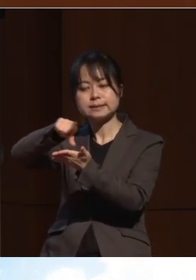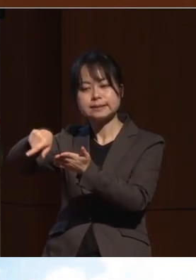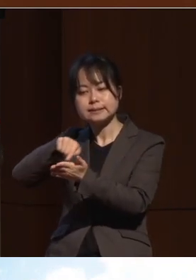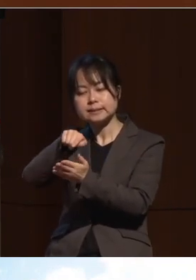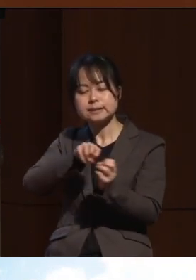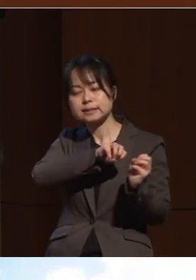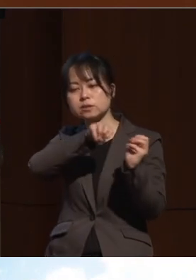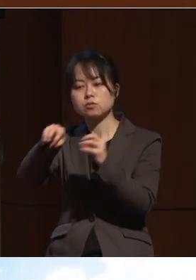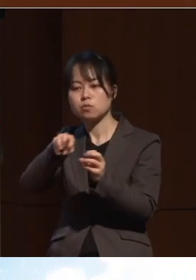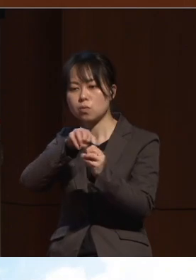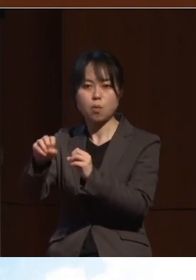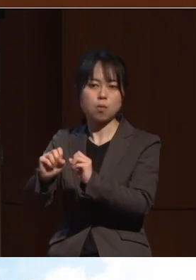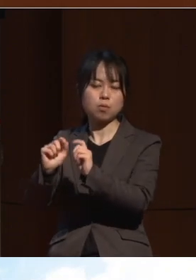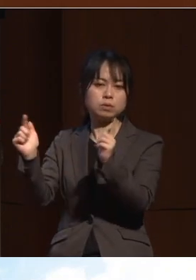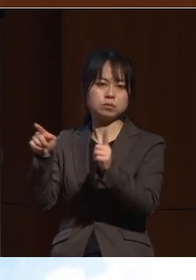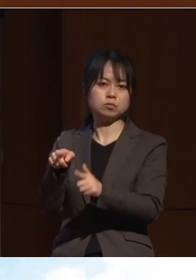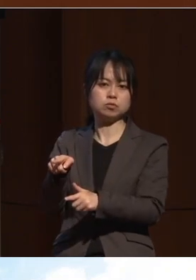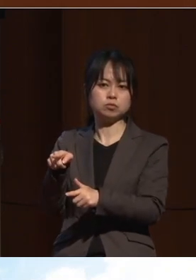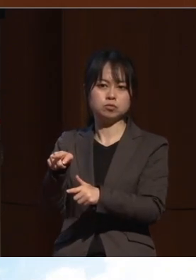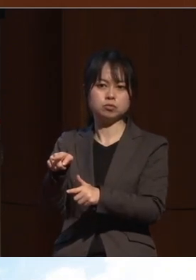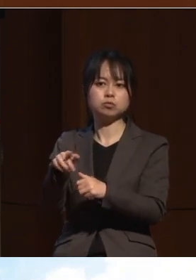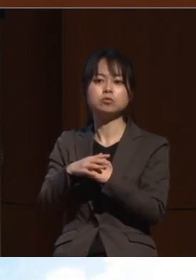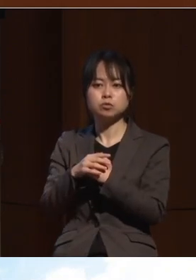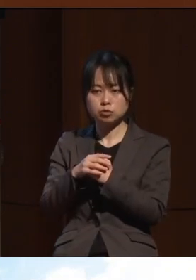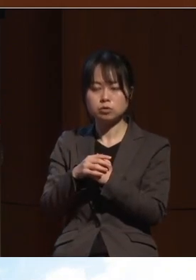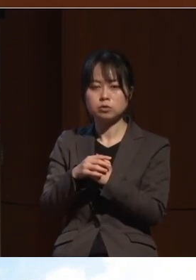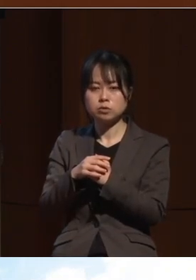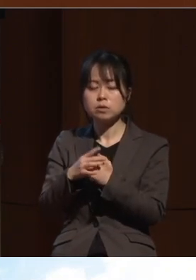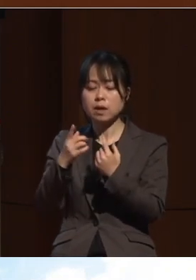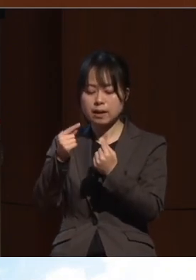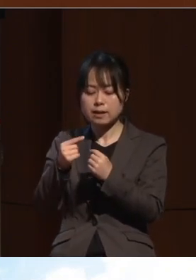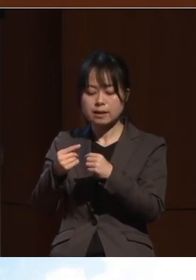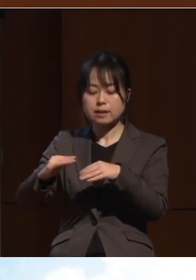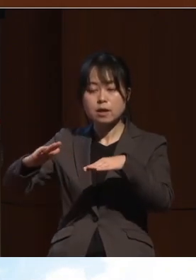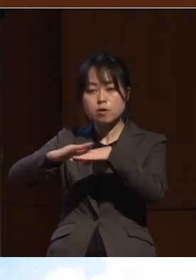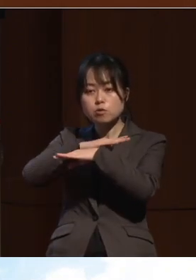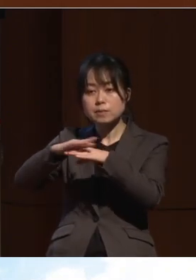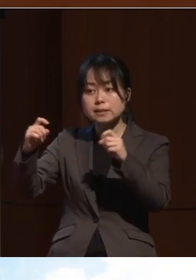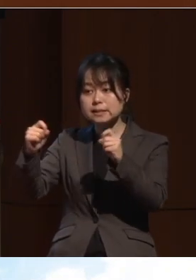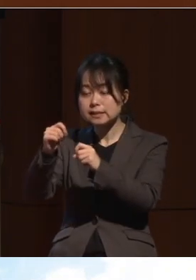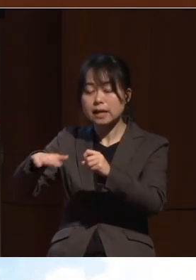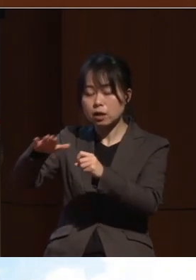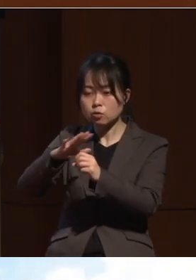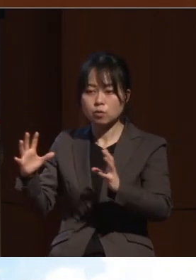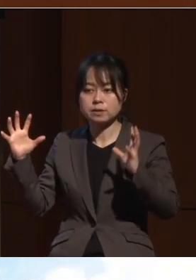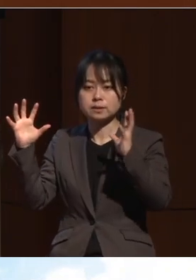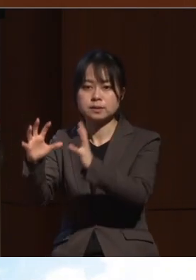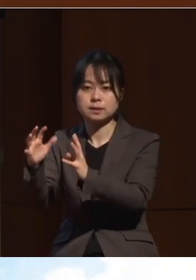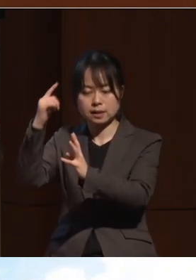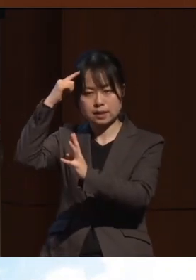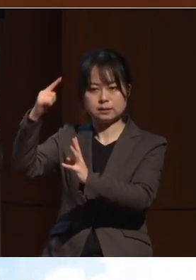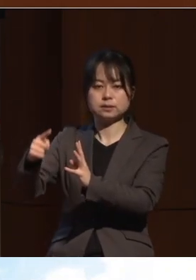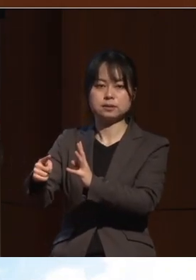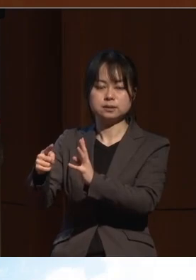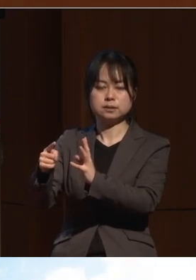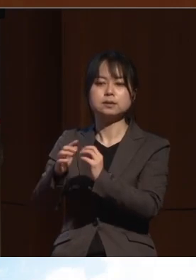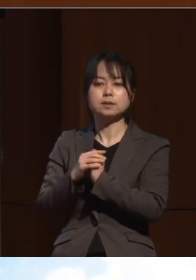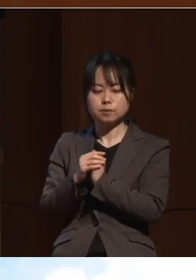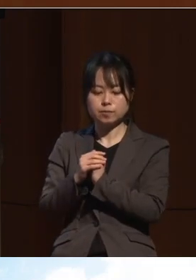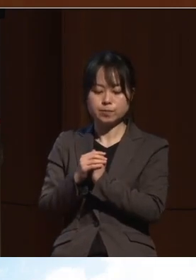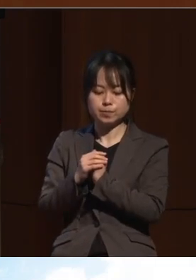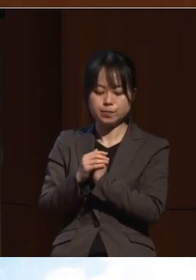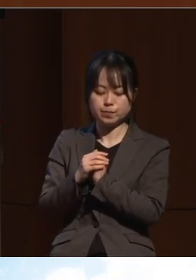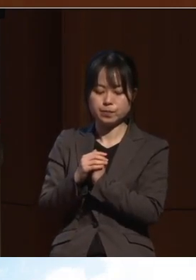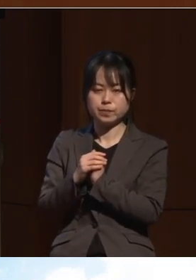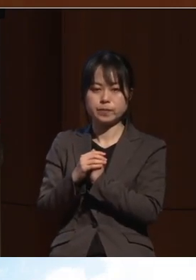concentrate geographically for us in coastal areas, in semi-rural areas, peripheral areas, and these are the same places that don't